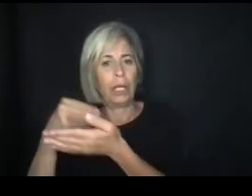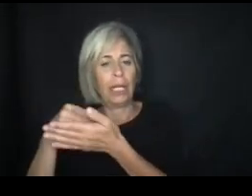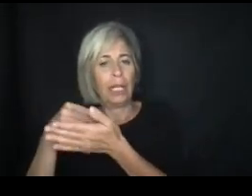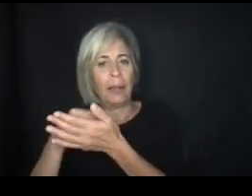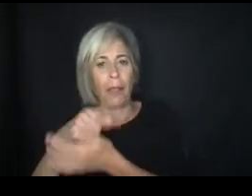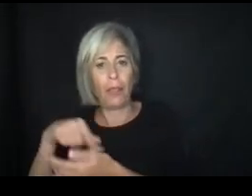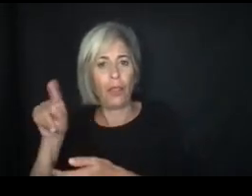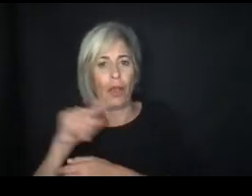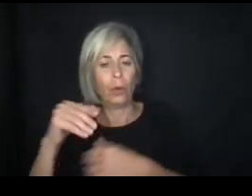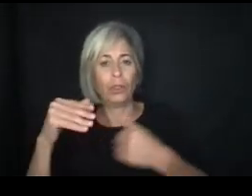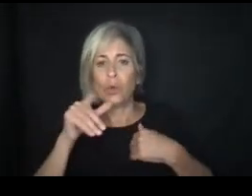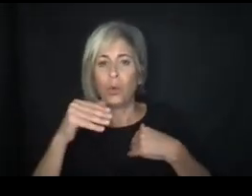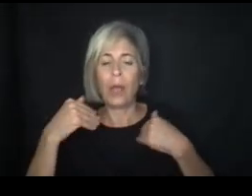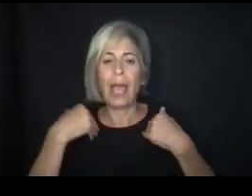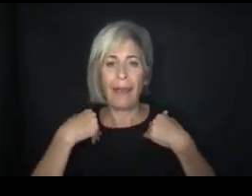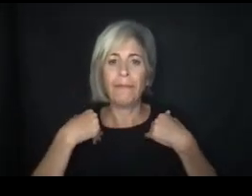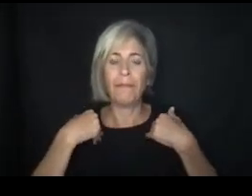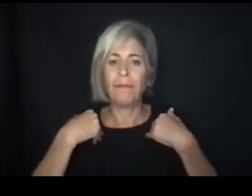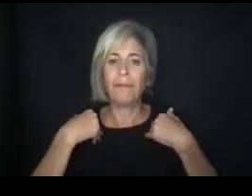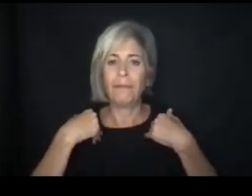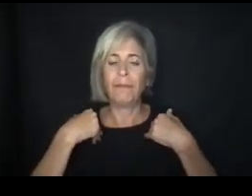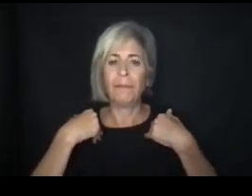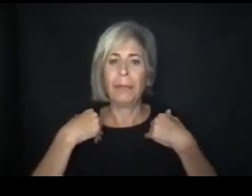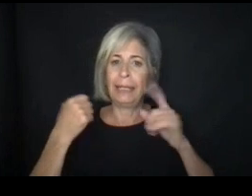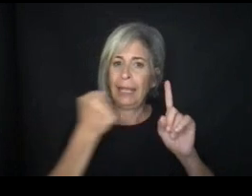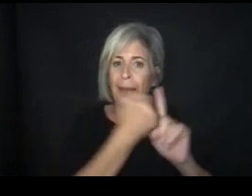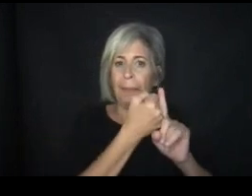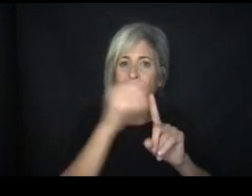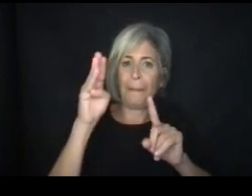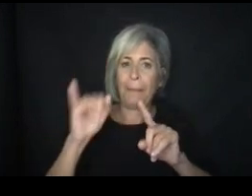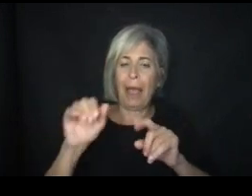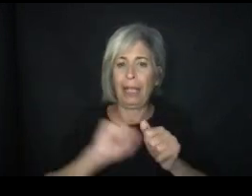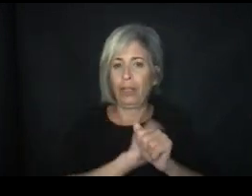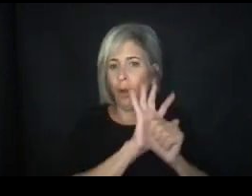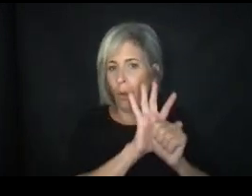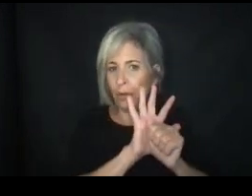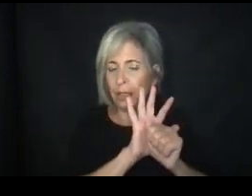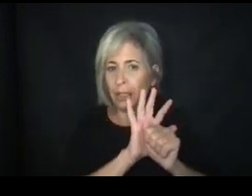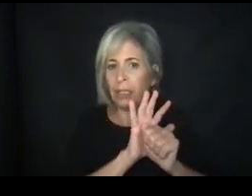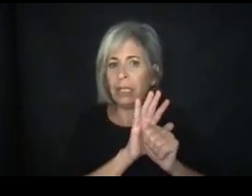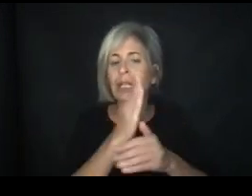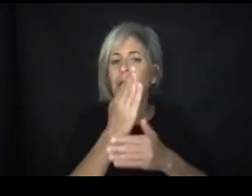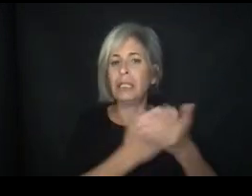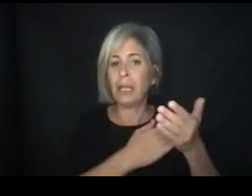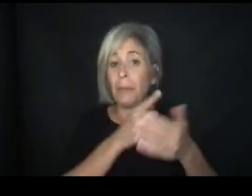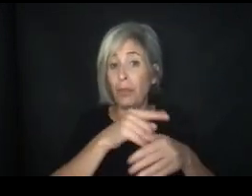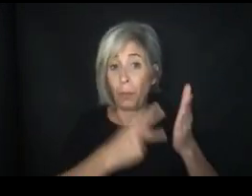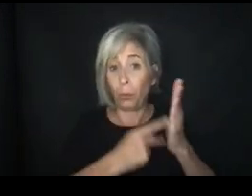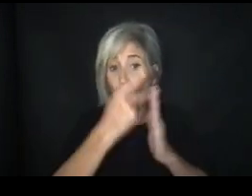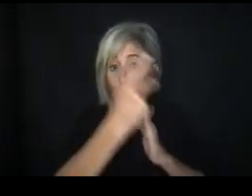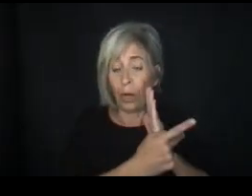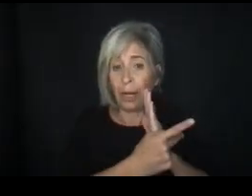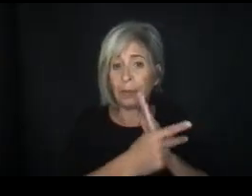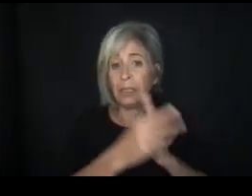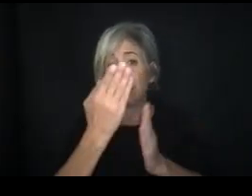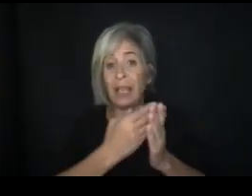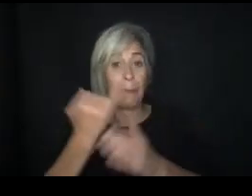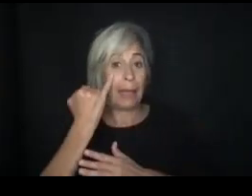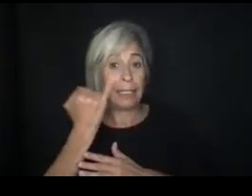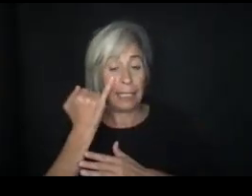have been really impacted by COVID. So some of those kids programs that you mentioned are some of those ideas that have